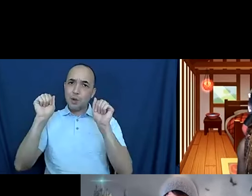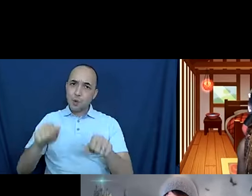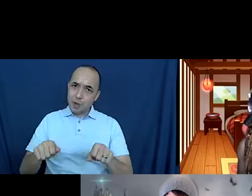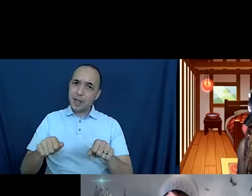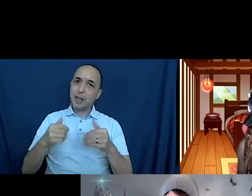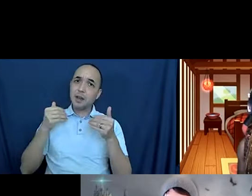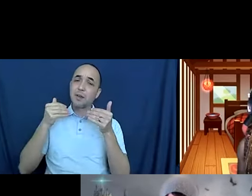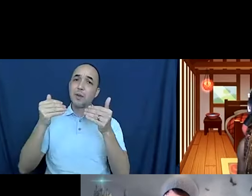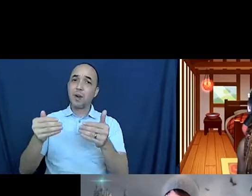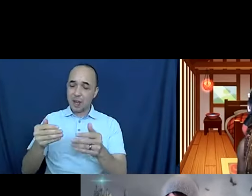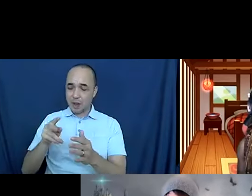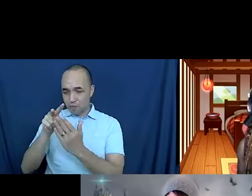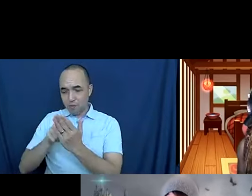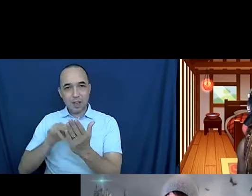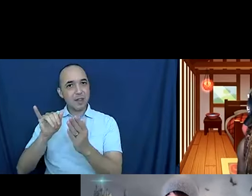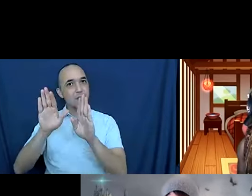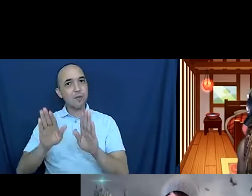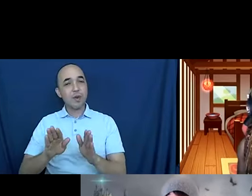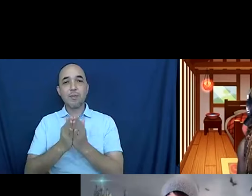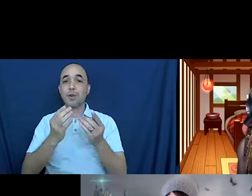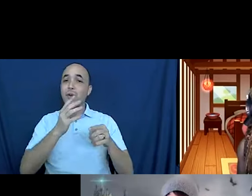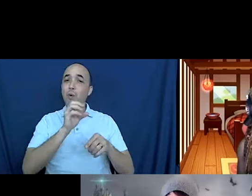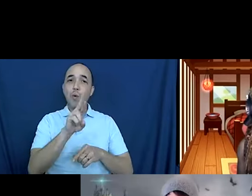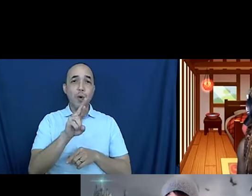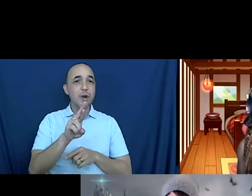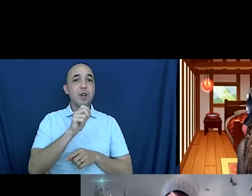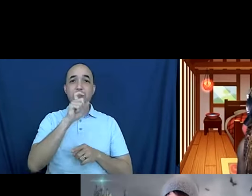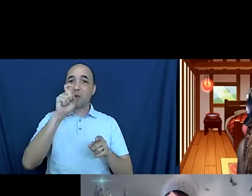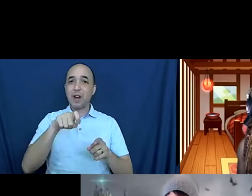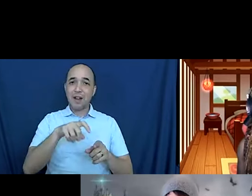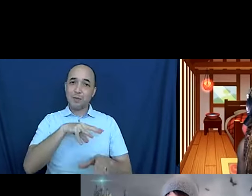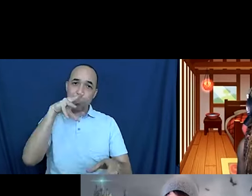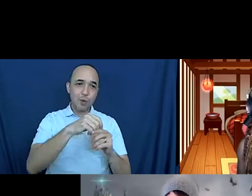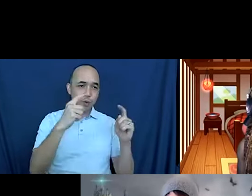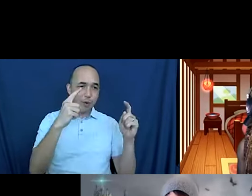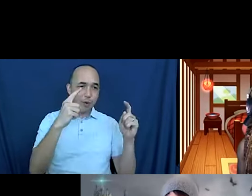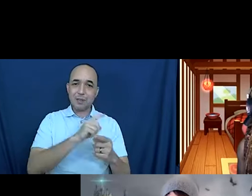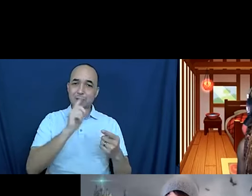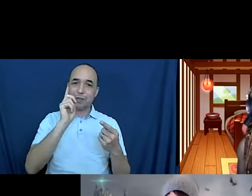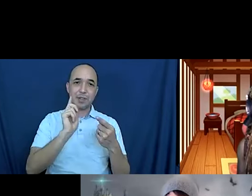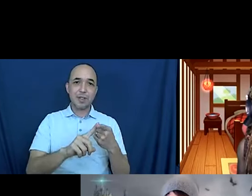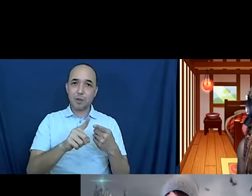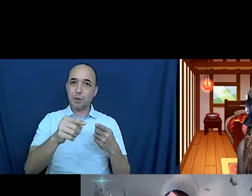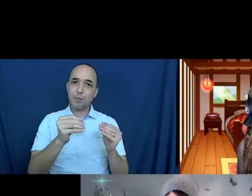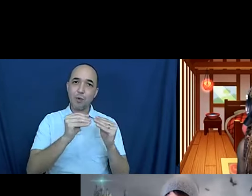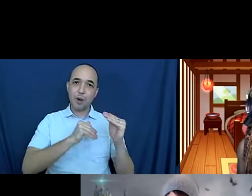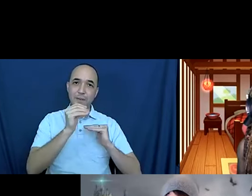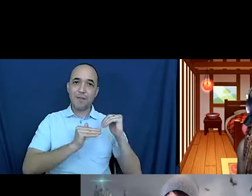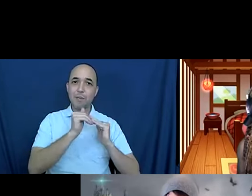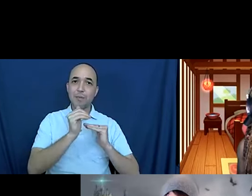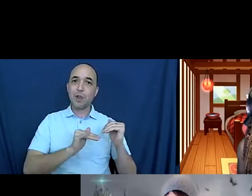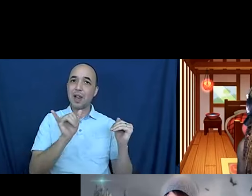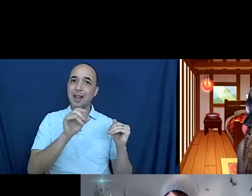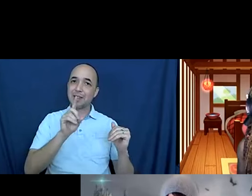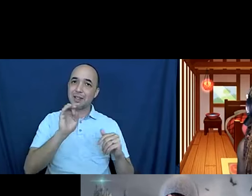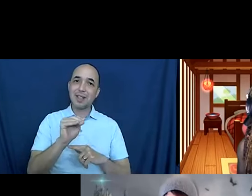feel a little more comfortable as a DM. That's no one insists on it. Plenty of games don't have them at all. So it's up to